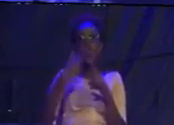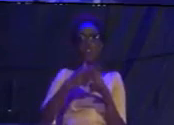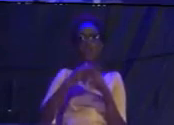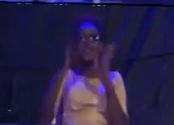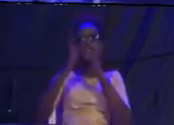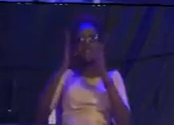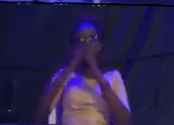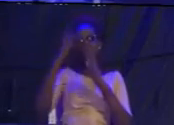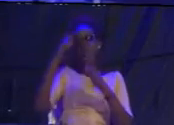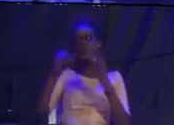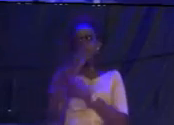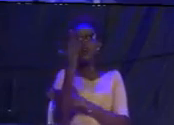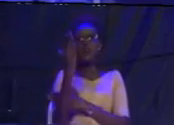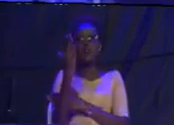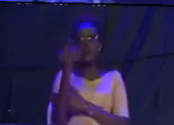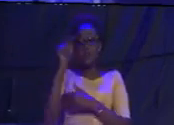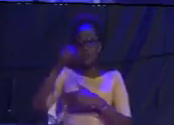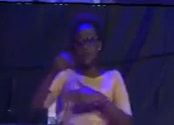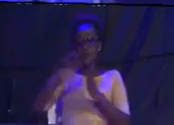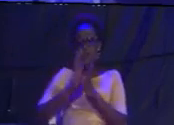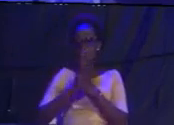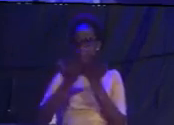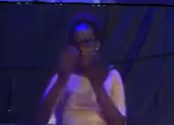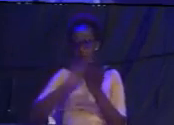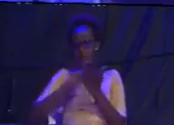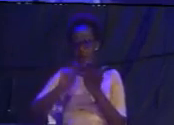God, which is attached to the city of God.